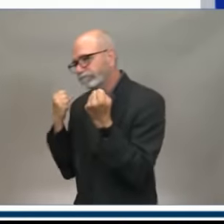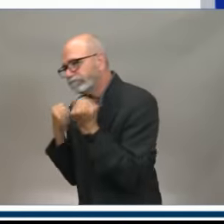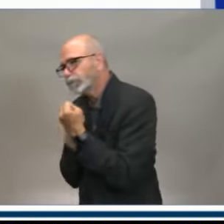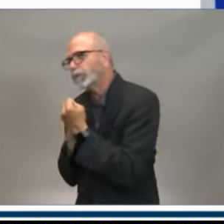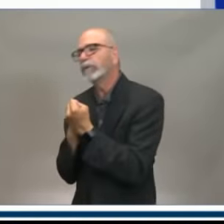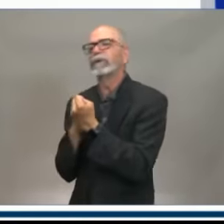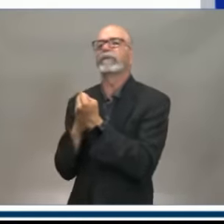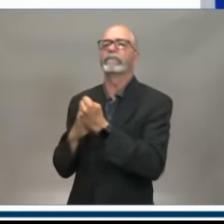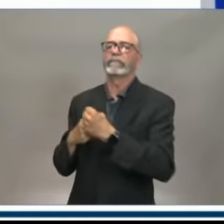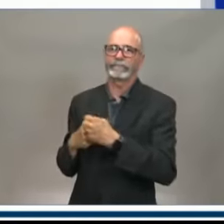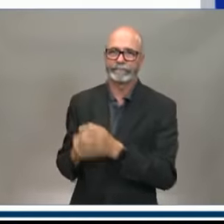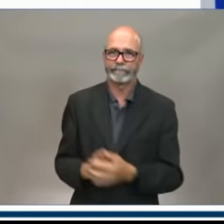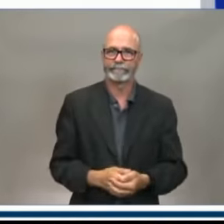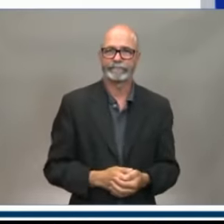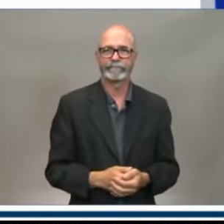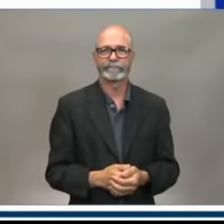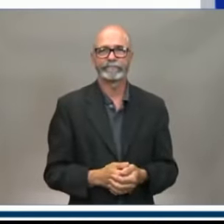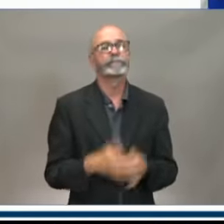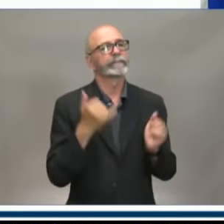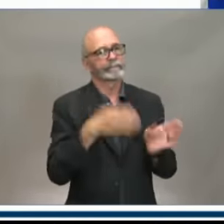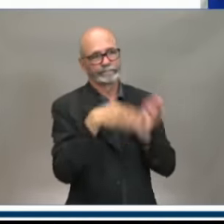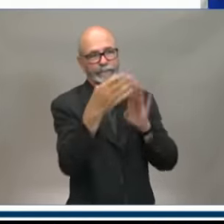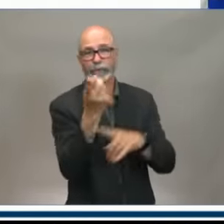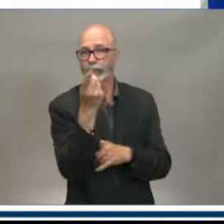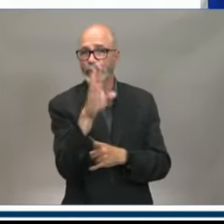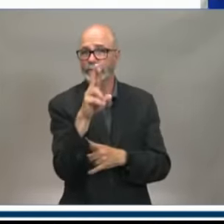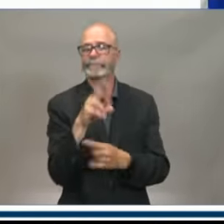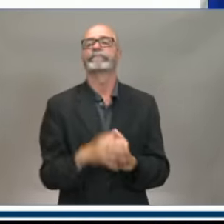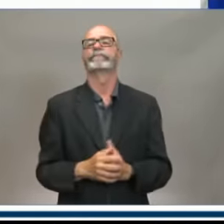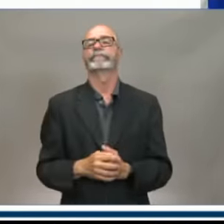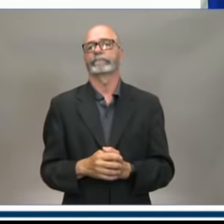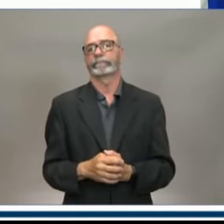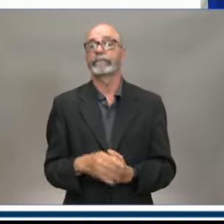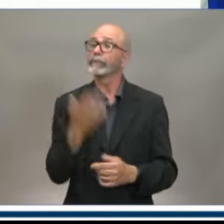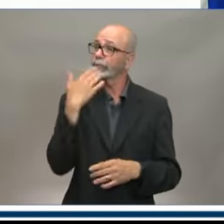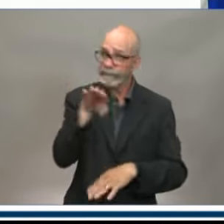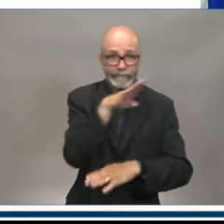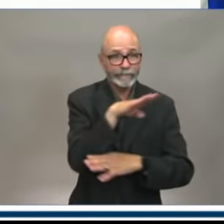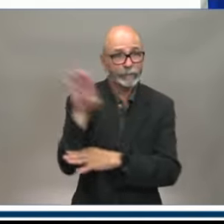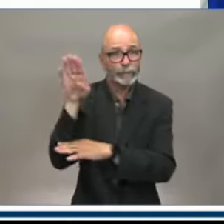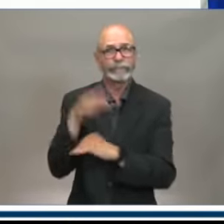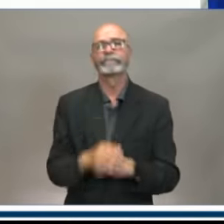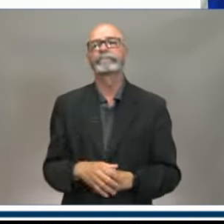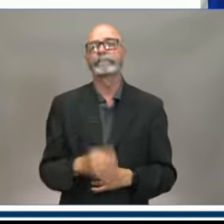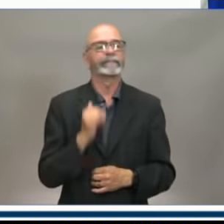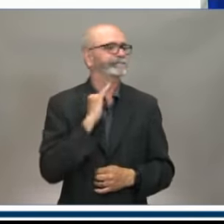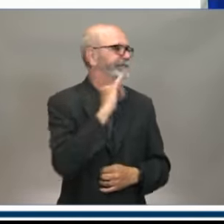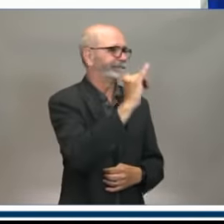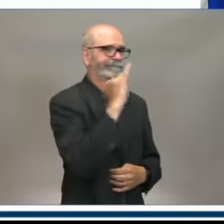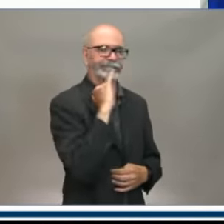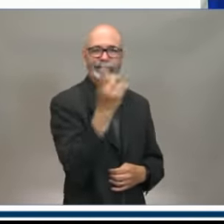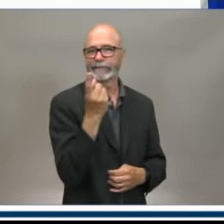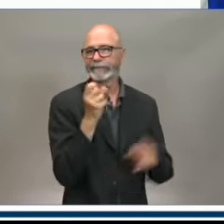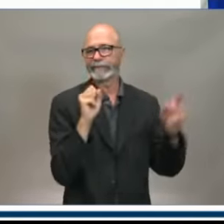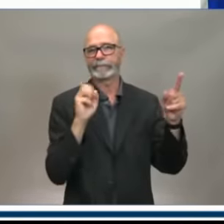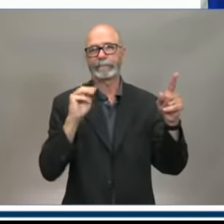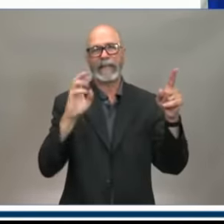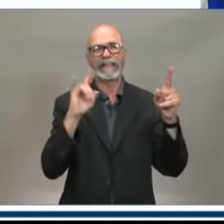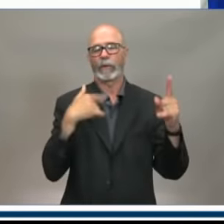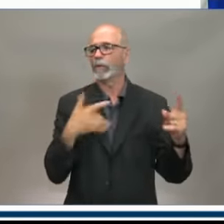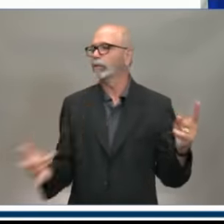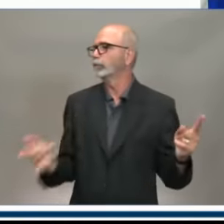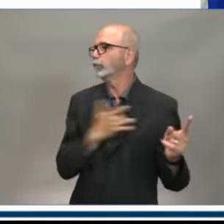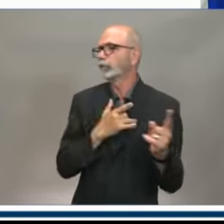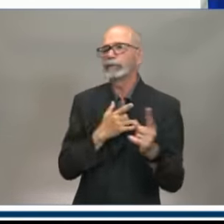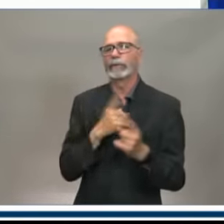I'll turn it over now to Dr. Strang. Thank you, Premier. Good afternoon, everybody. And again, I also share my condolences with the family of